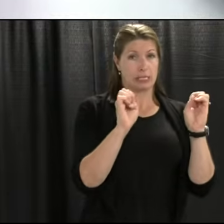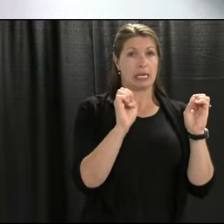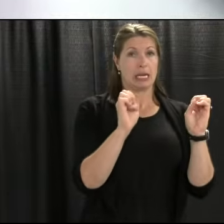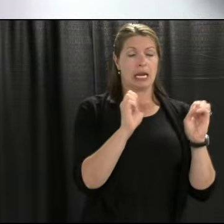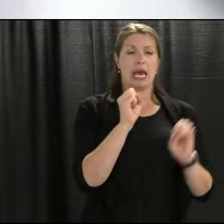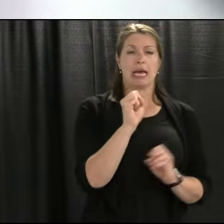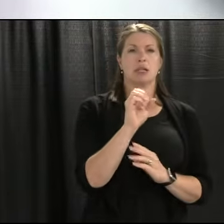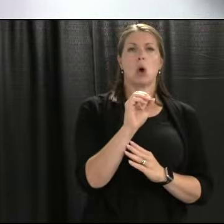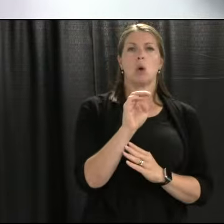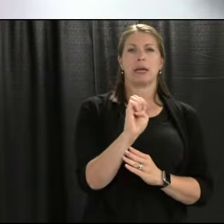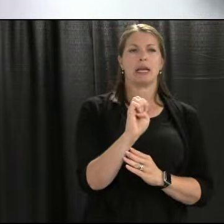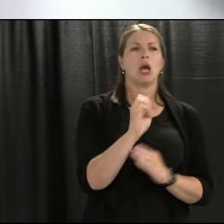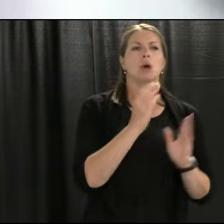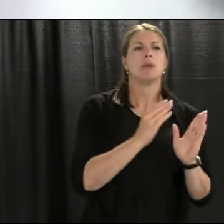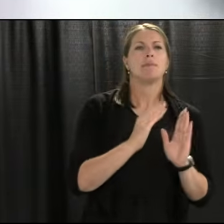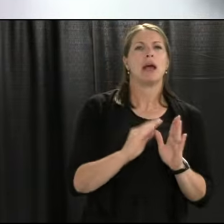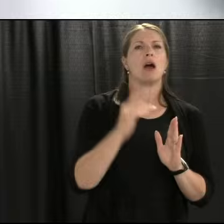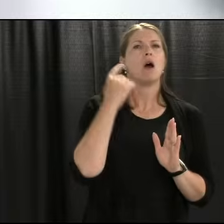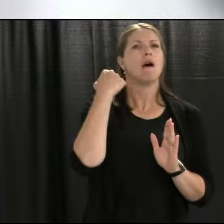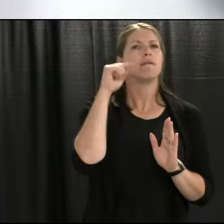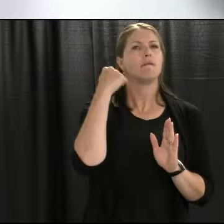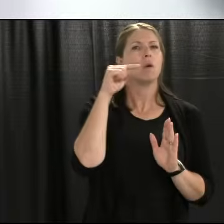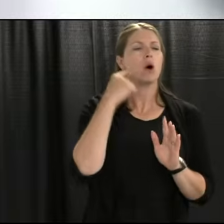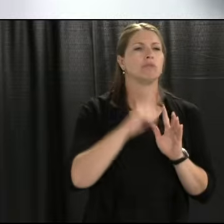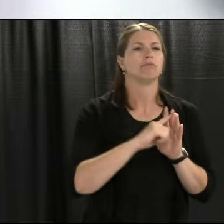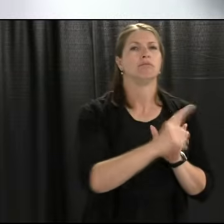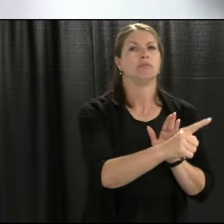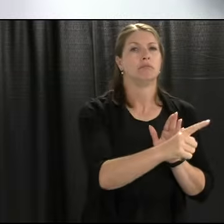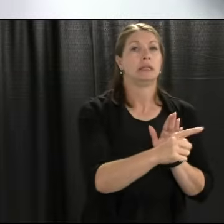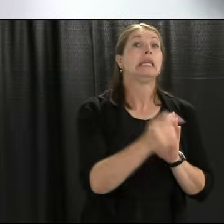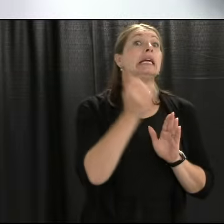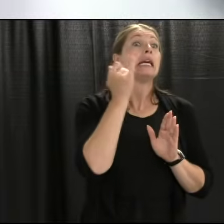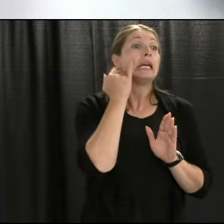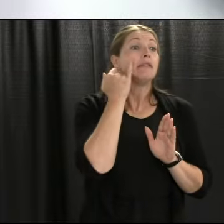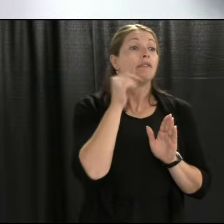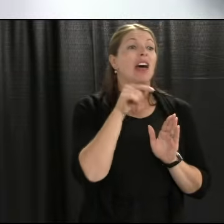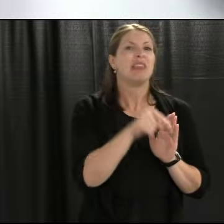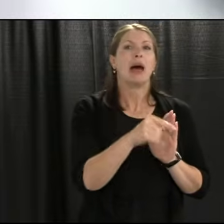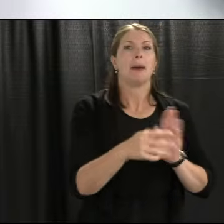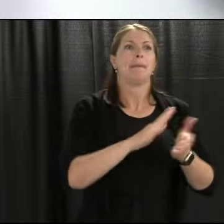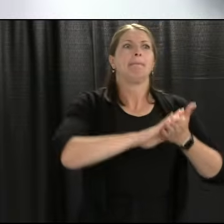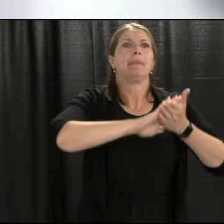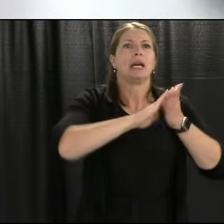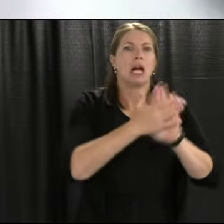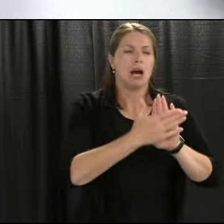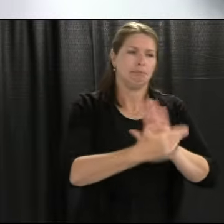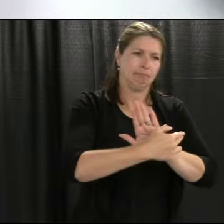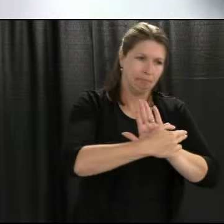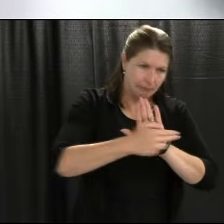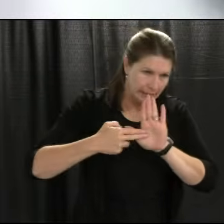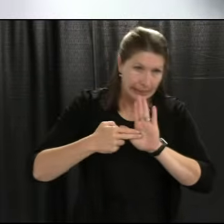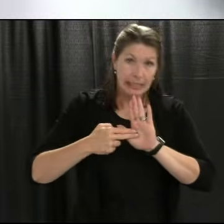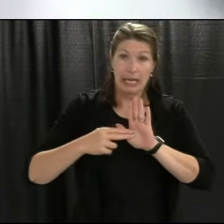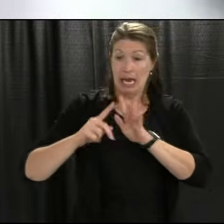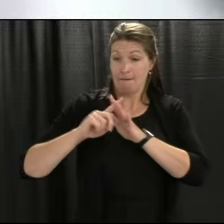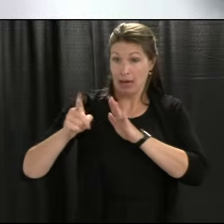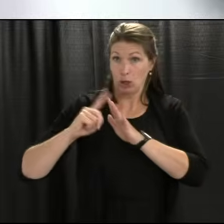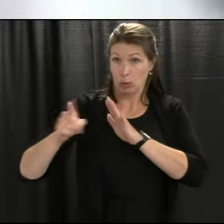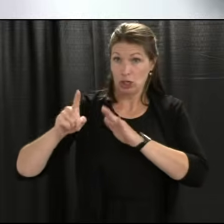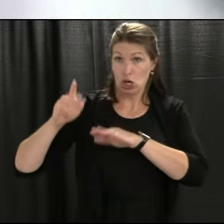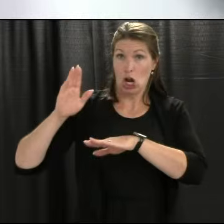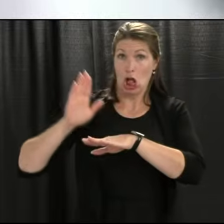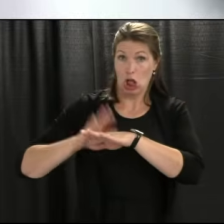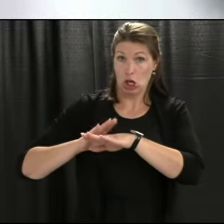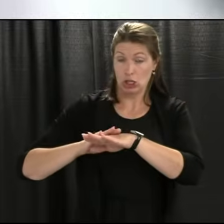preparation. If, however, that area moves to a state of evacuation alert, that